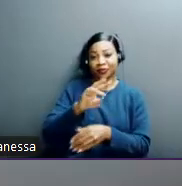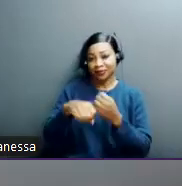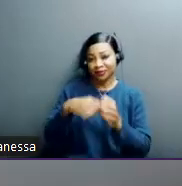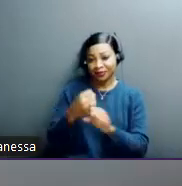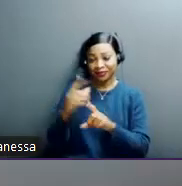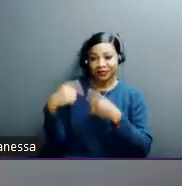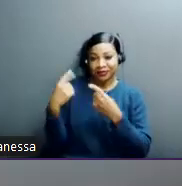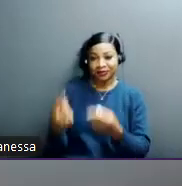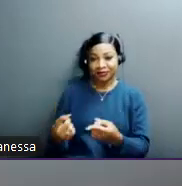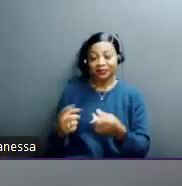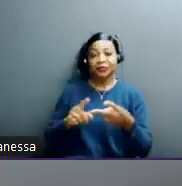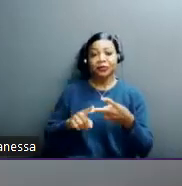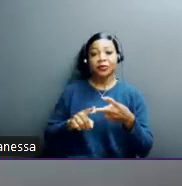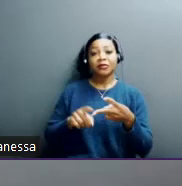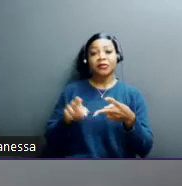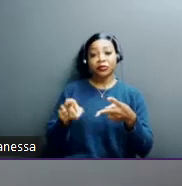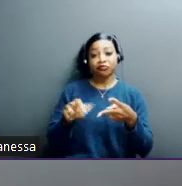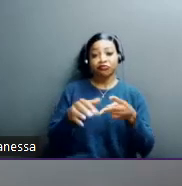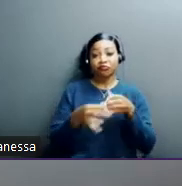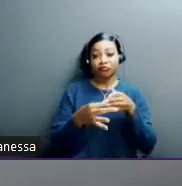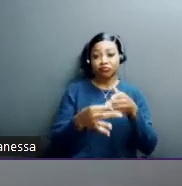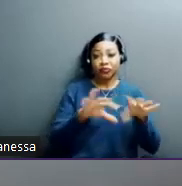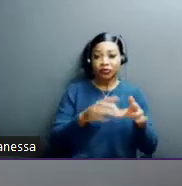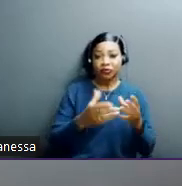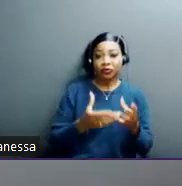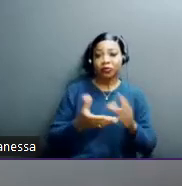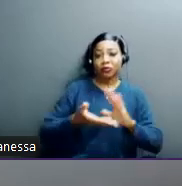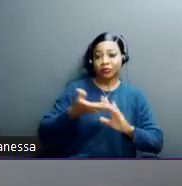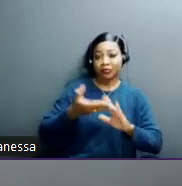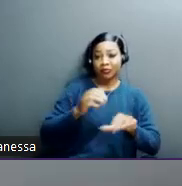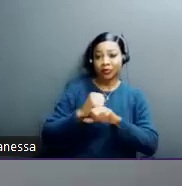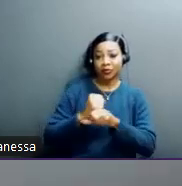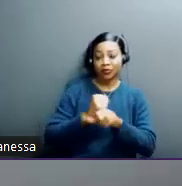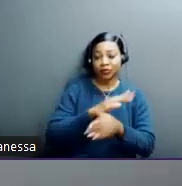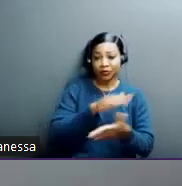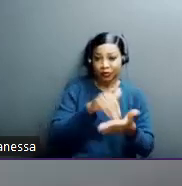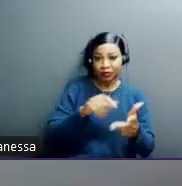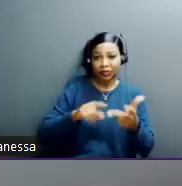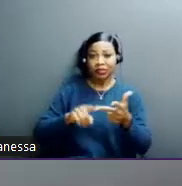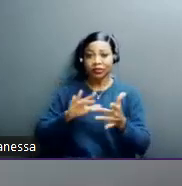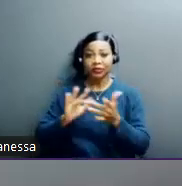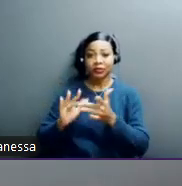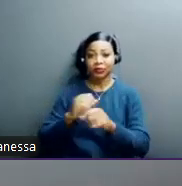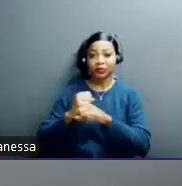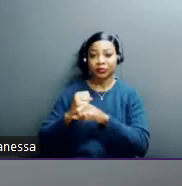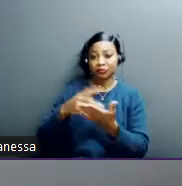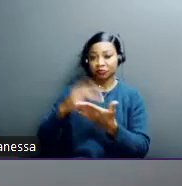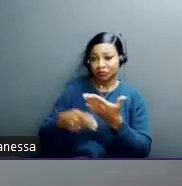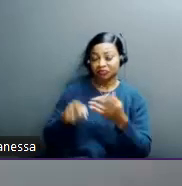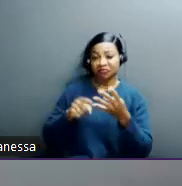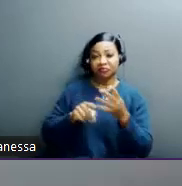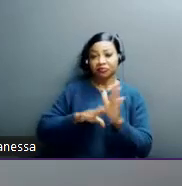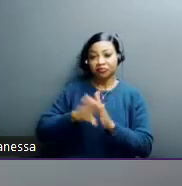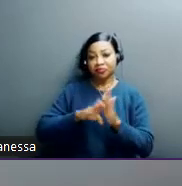besides leading the Global Security operations centers and cyber Security Programs she's developed cyber security